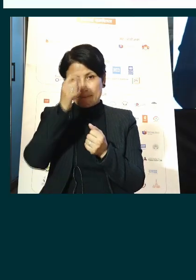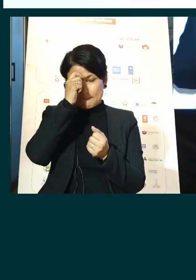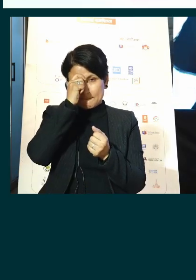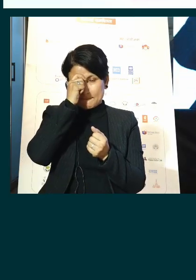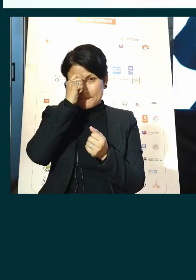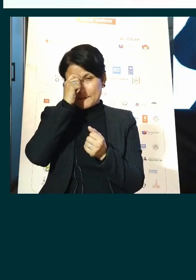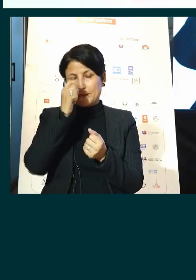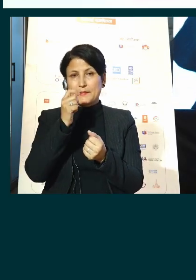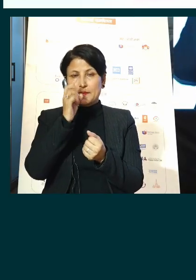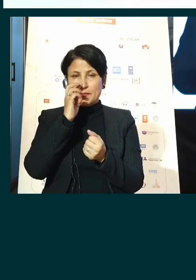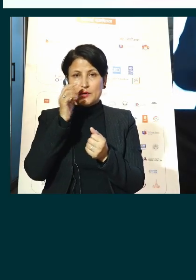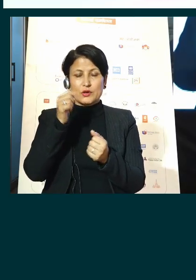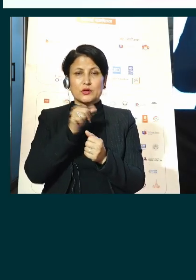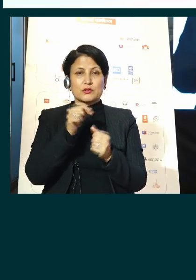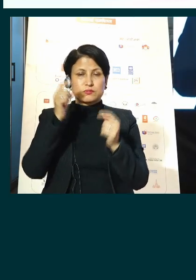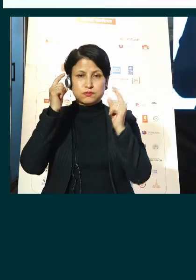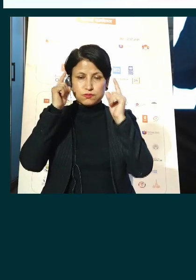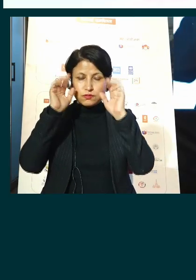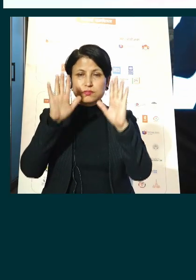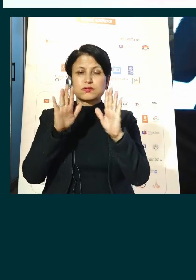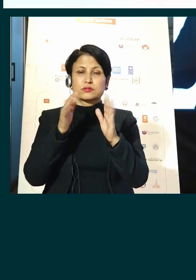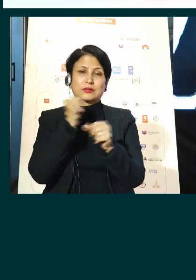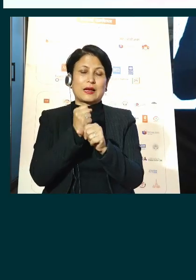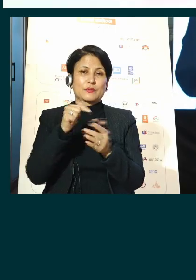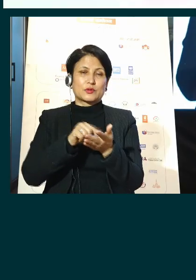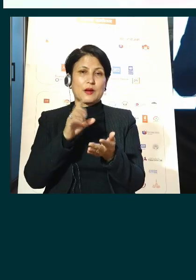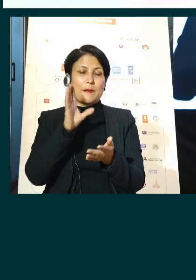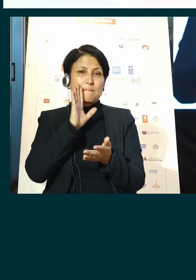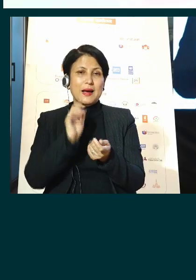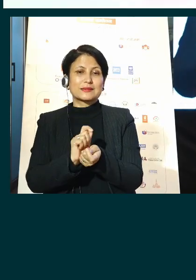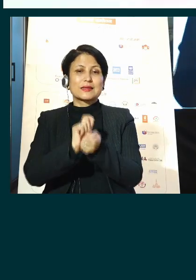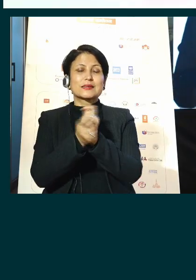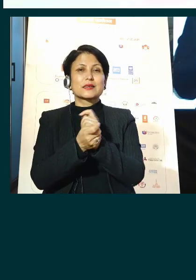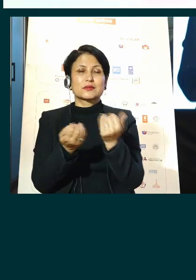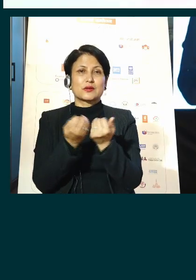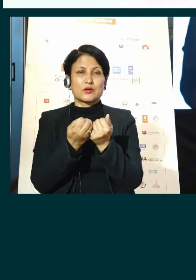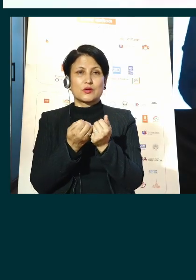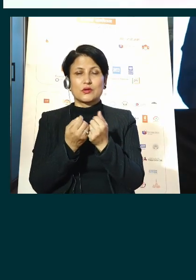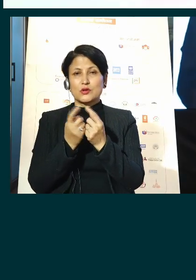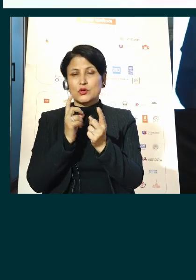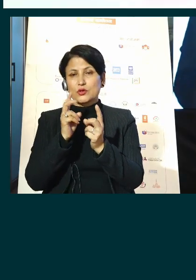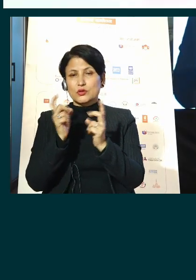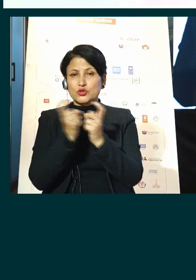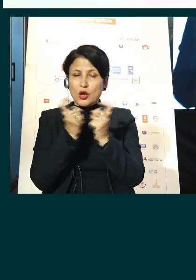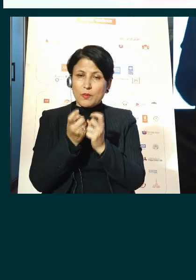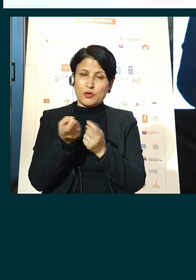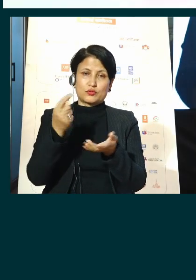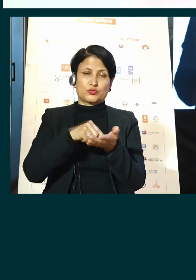from deconstructing the narratives and making a dialogue or anything, starting from the simple as